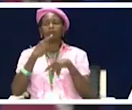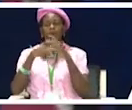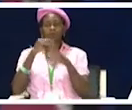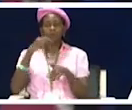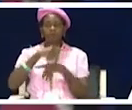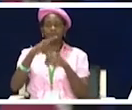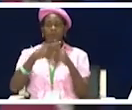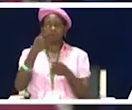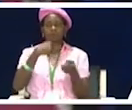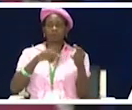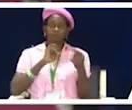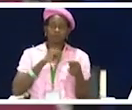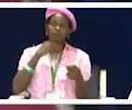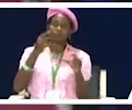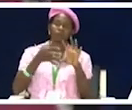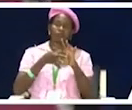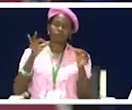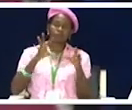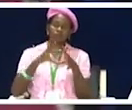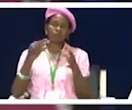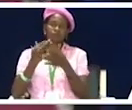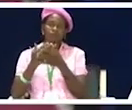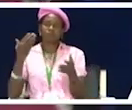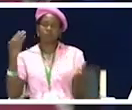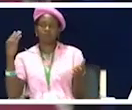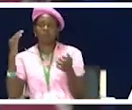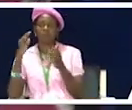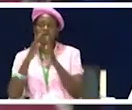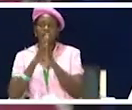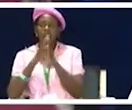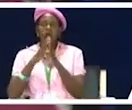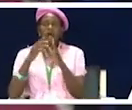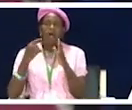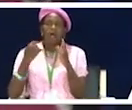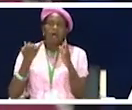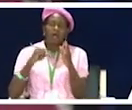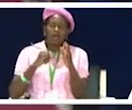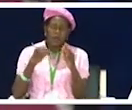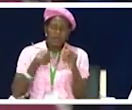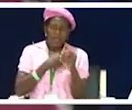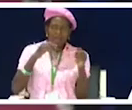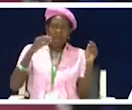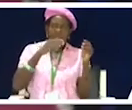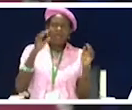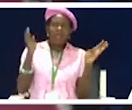And again, I've told you the story before. We were having convention.